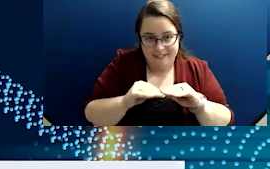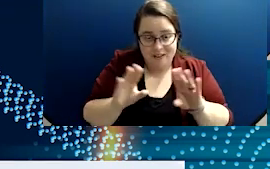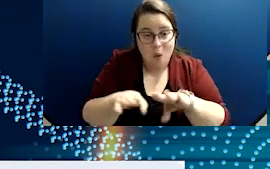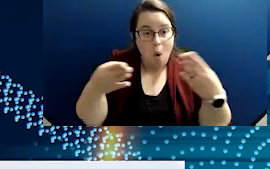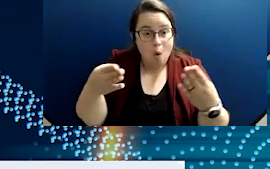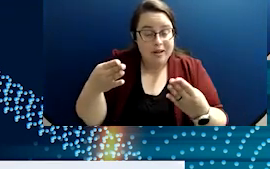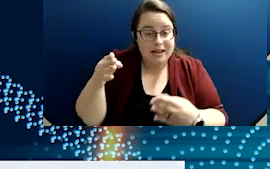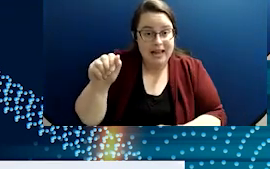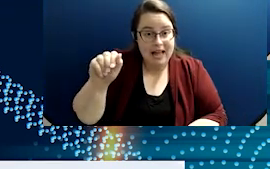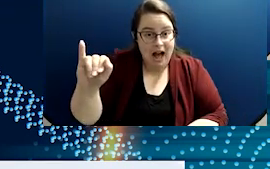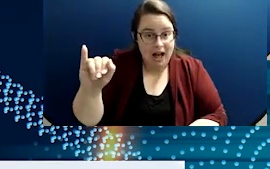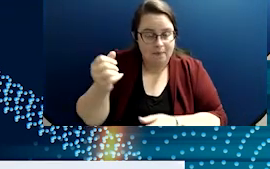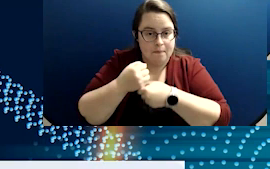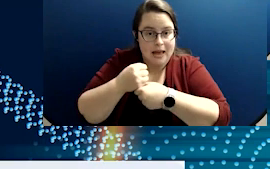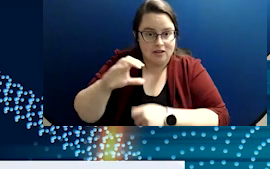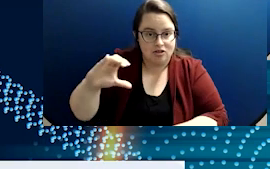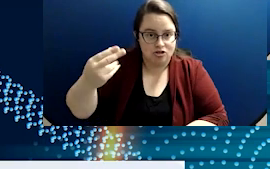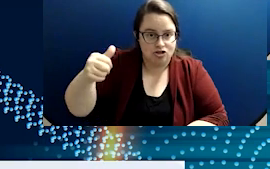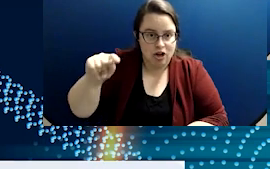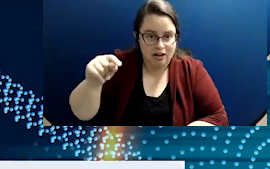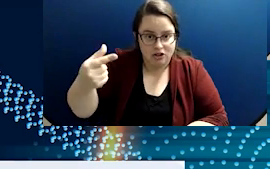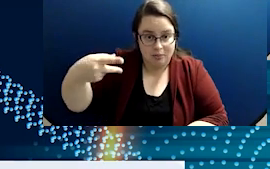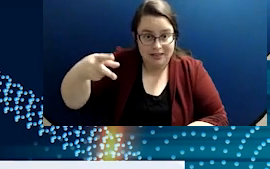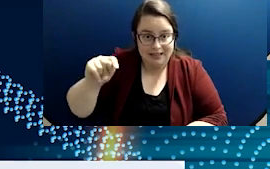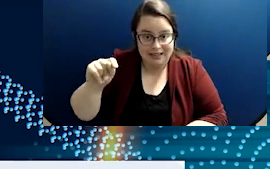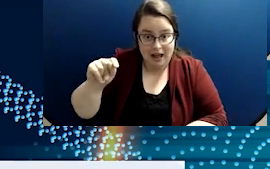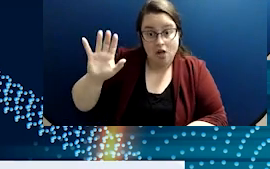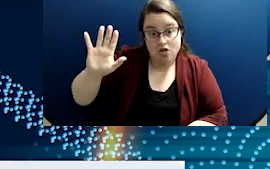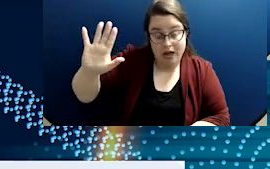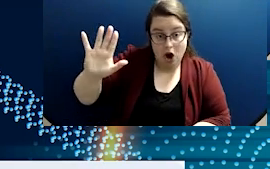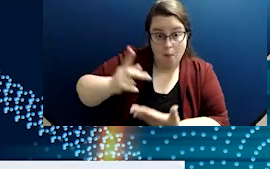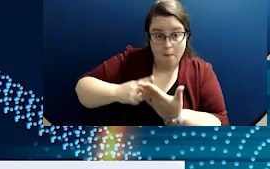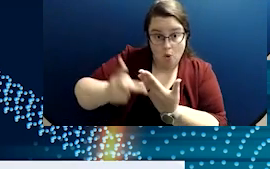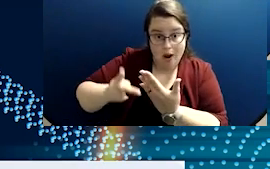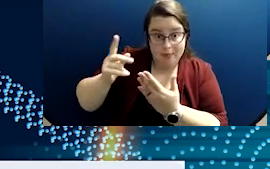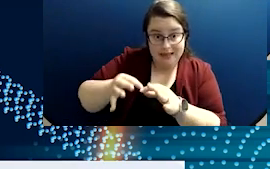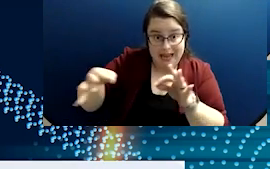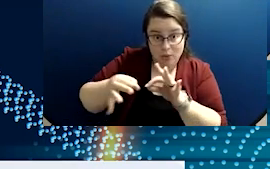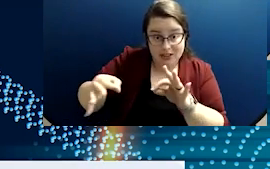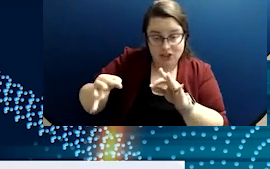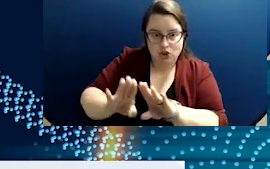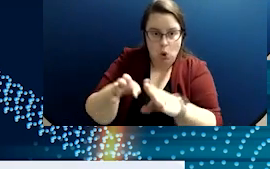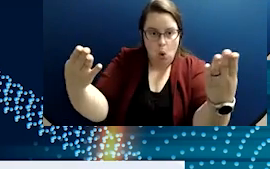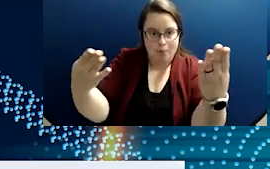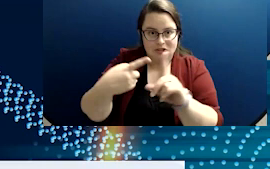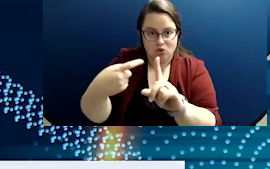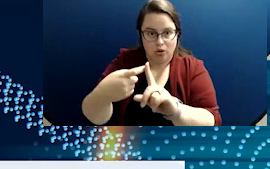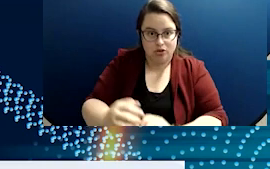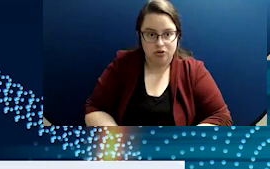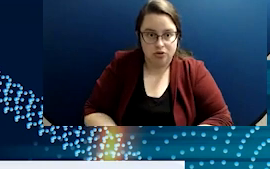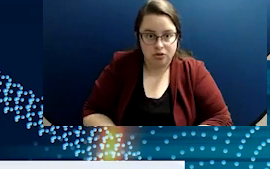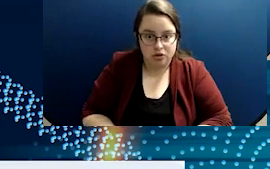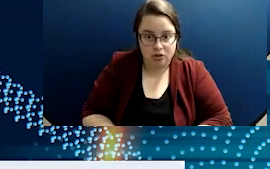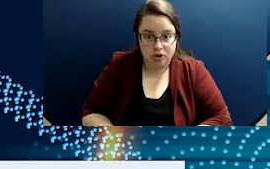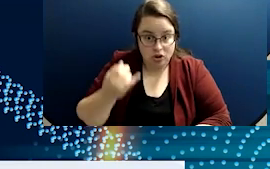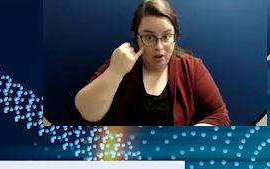their language is open source, and so anyone who's programming or who wants to create anything, they can take